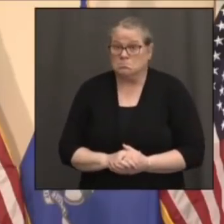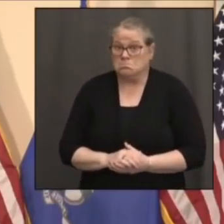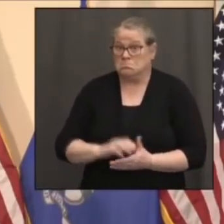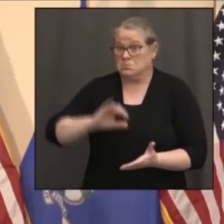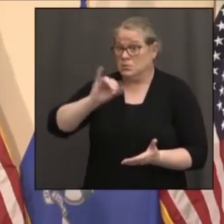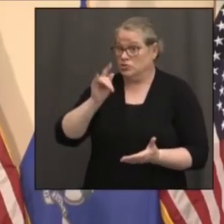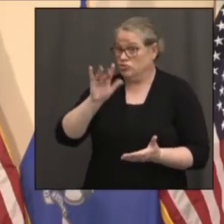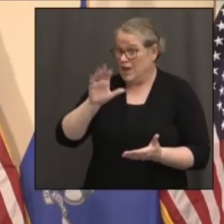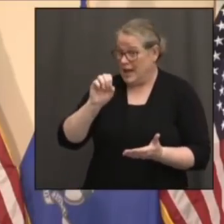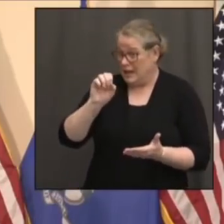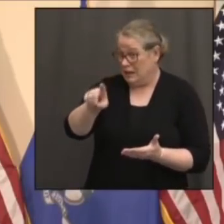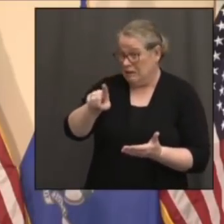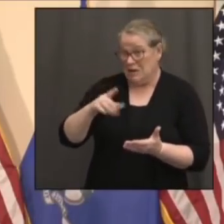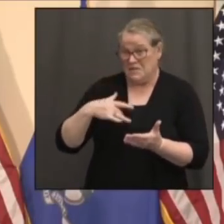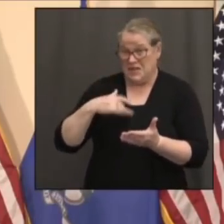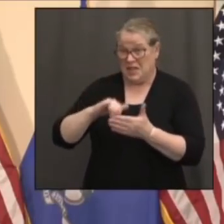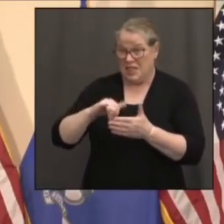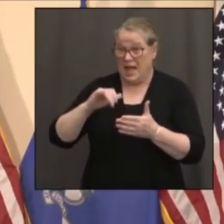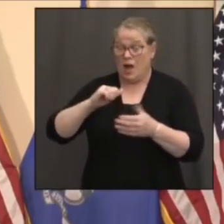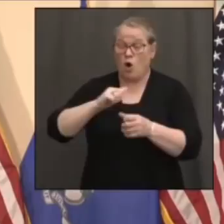too deep-seated?